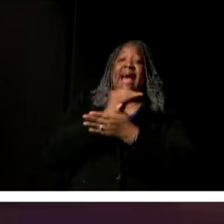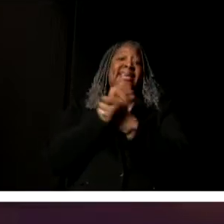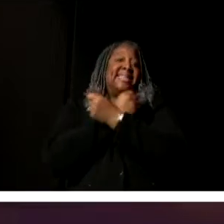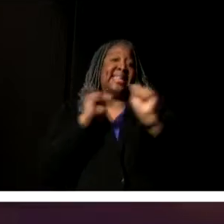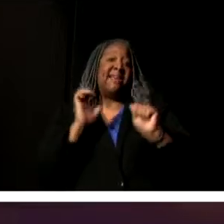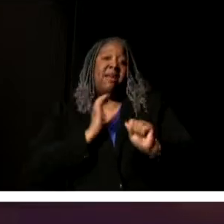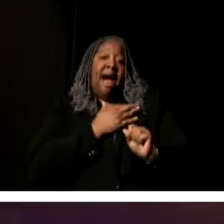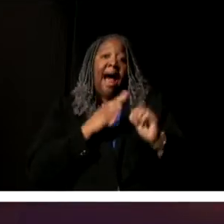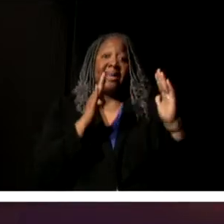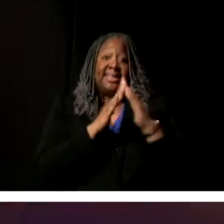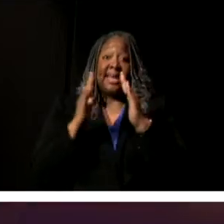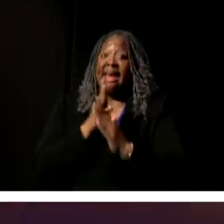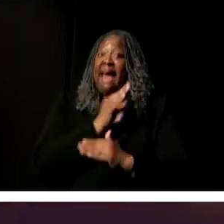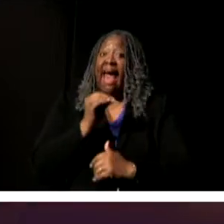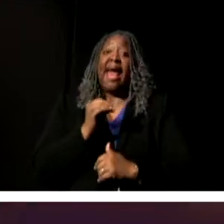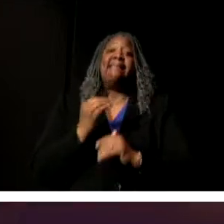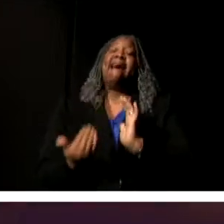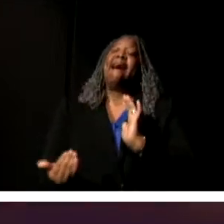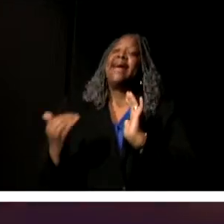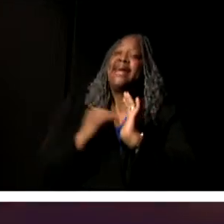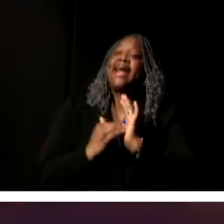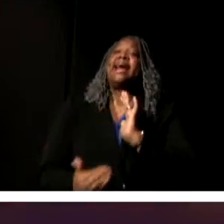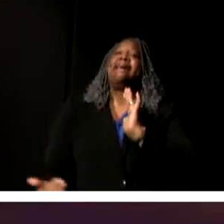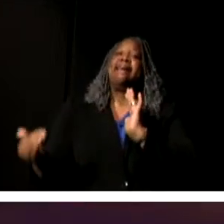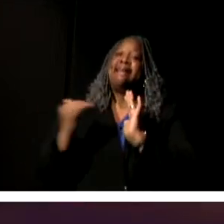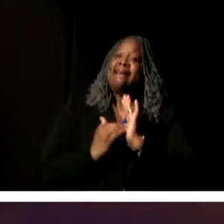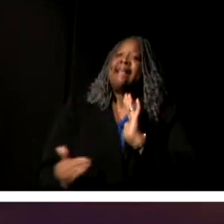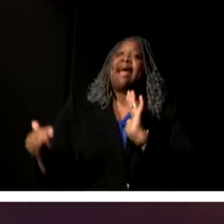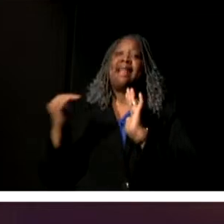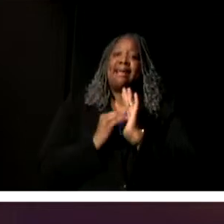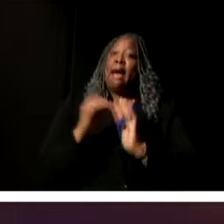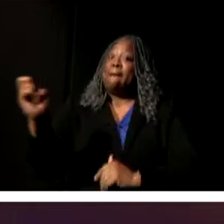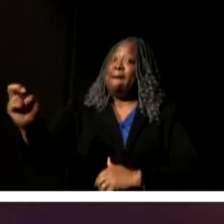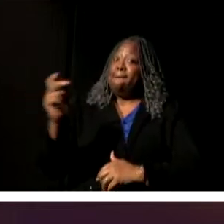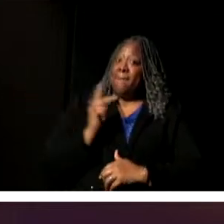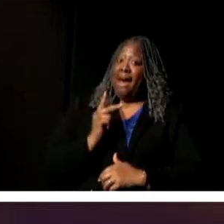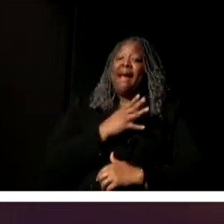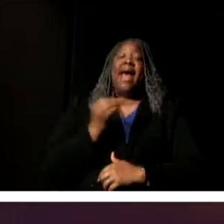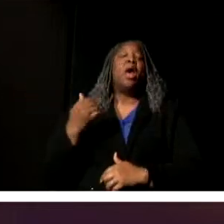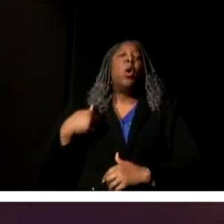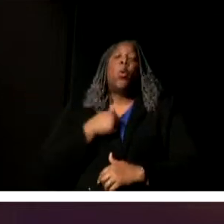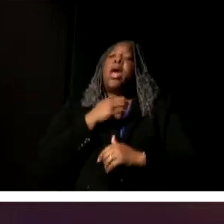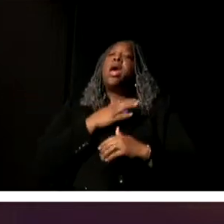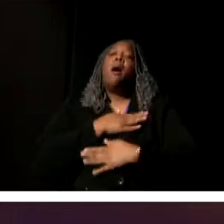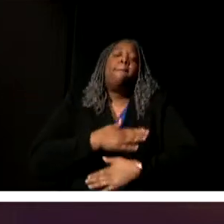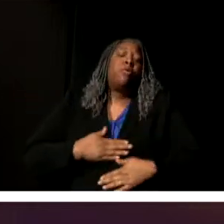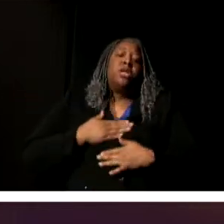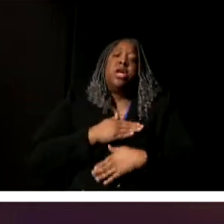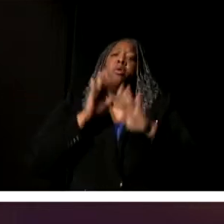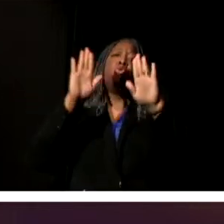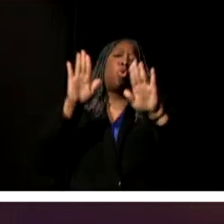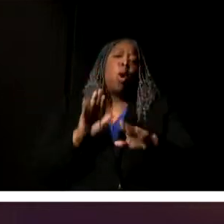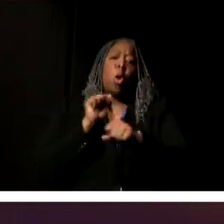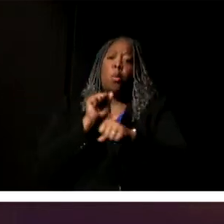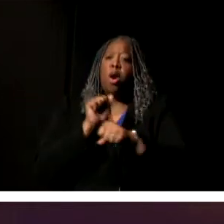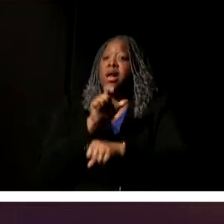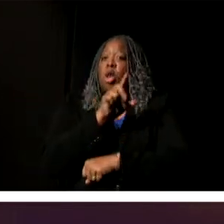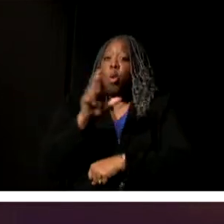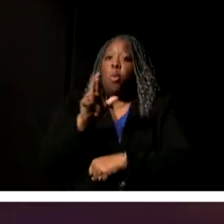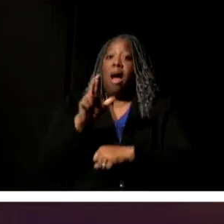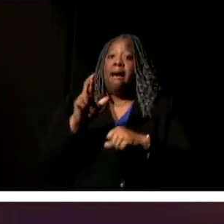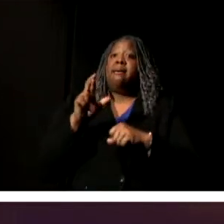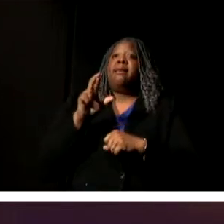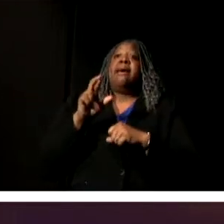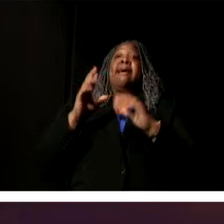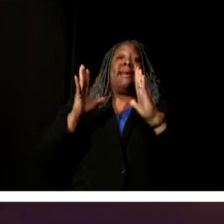city. And they come back again and again. And we are appreciative of the great work of Little Rock Convention and